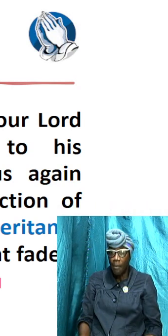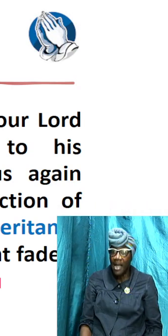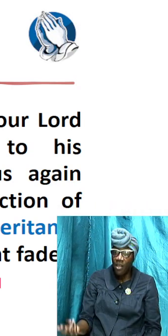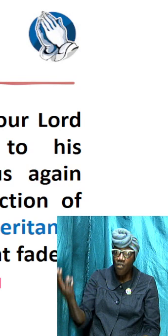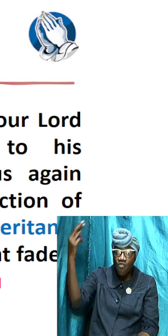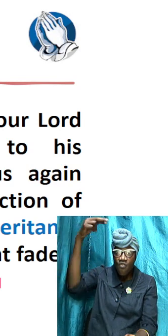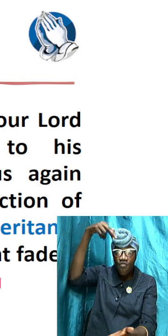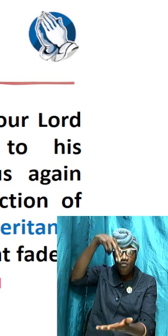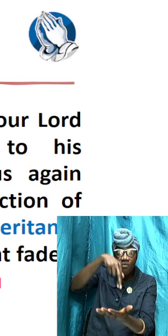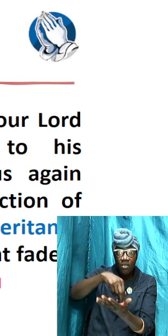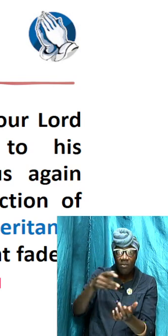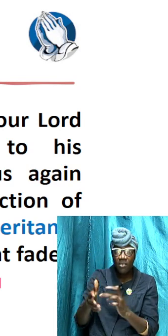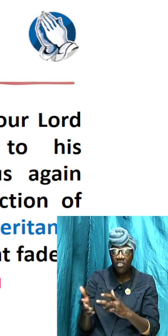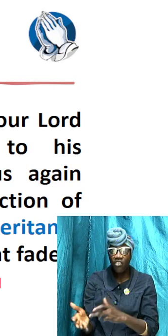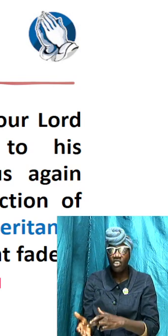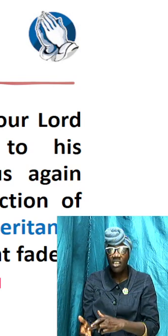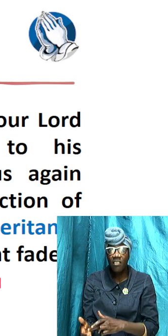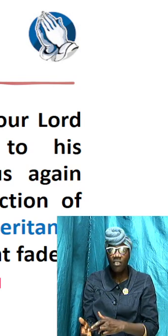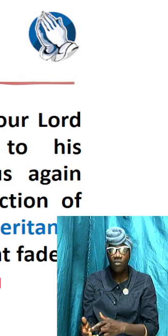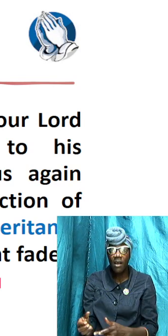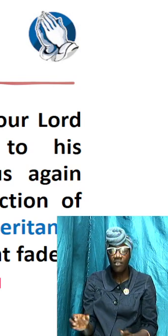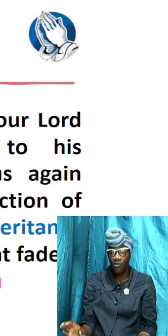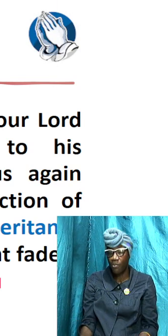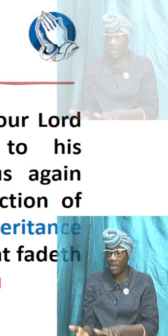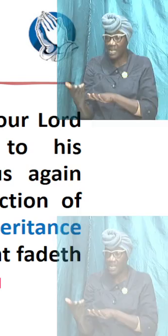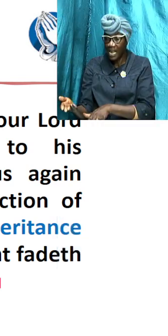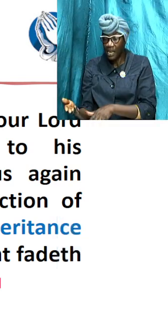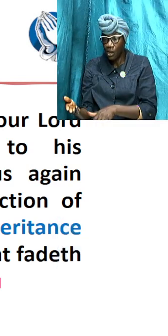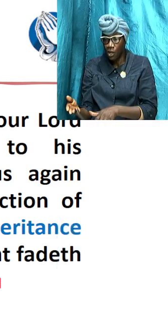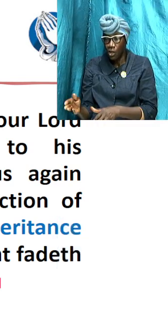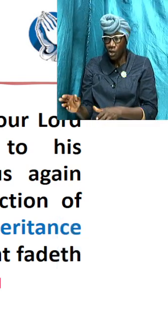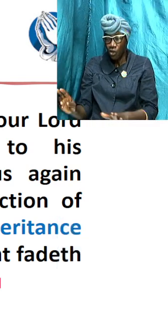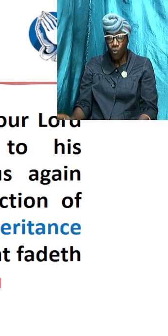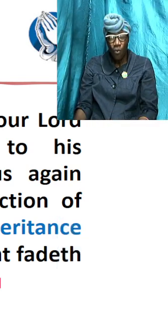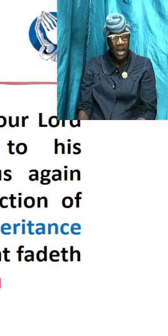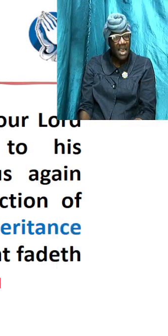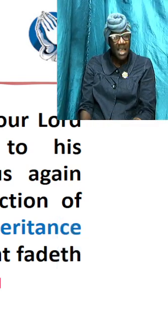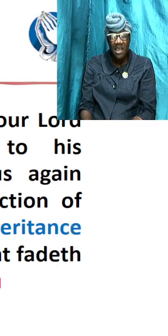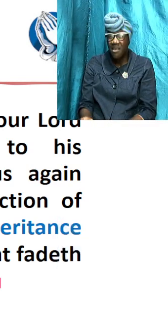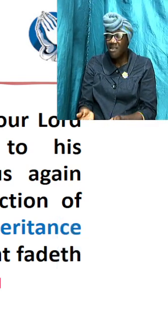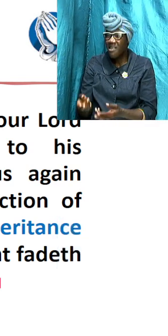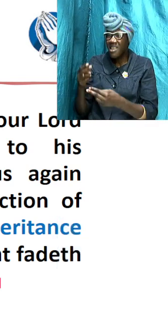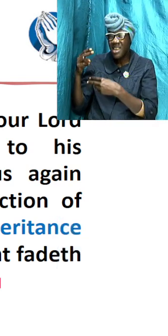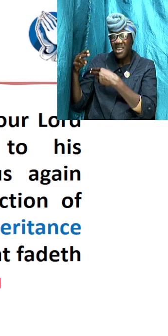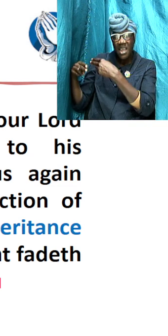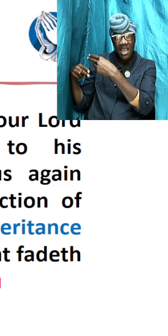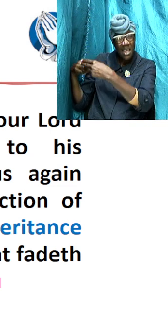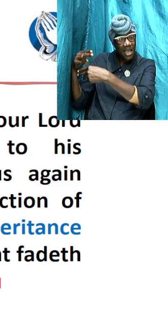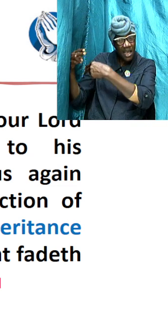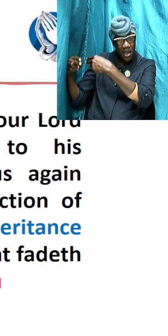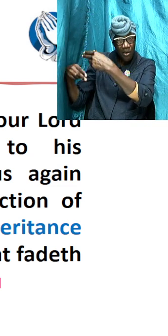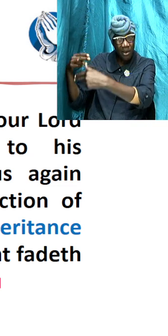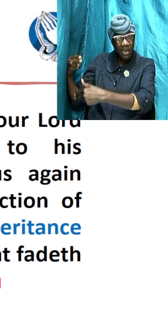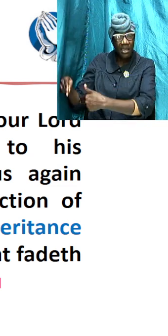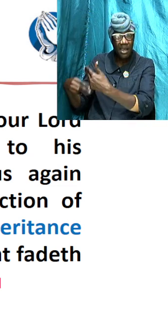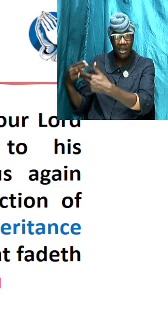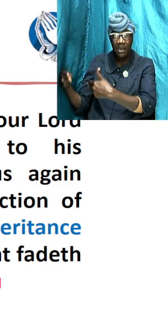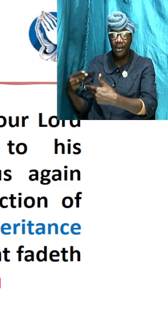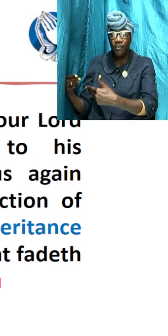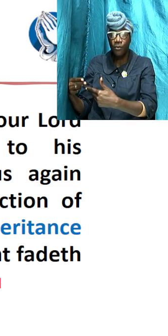dead. Amen. To an inheritance incorruptible and undefiled, and that fadeth not